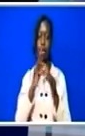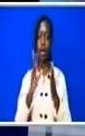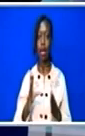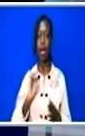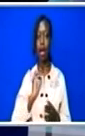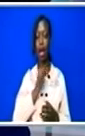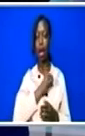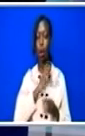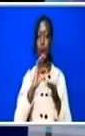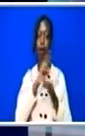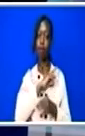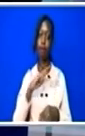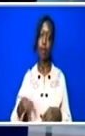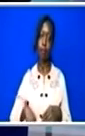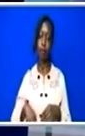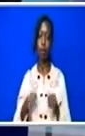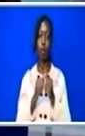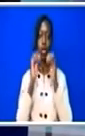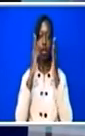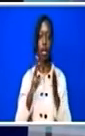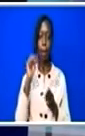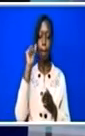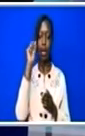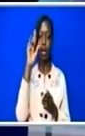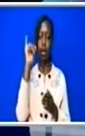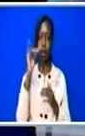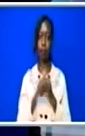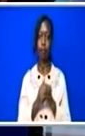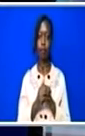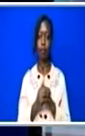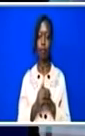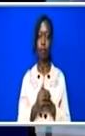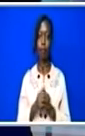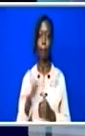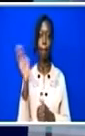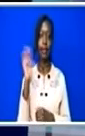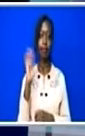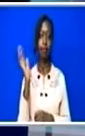interpreter is Velma Akinyi and Mwalimu. I'm Mary Kamau. Exactly. Until next lesson, goodbye. Goodbye.